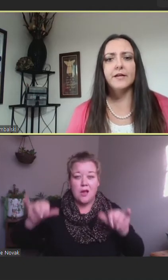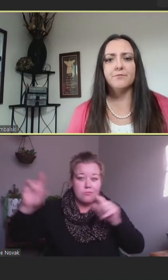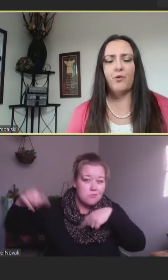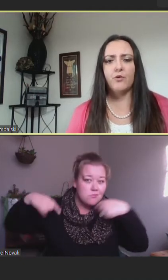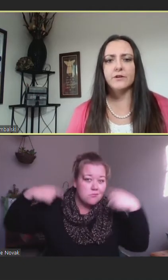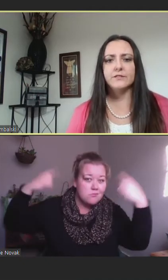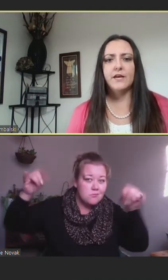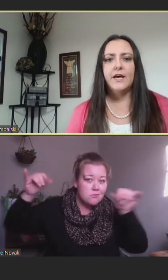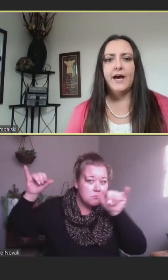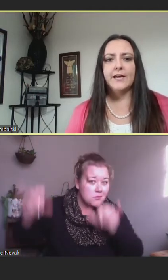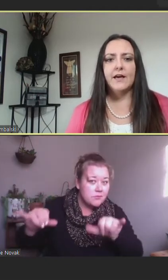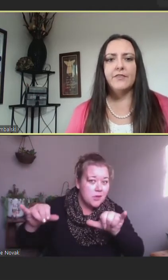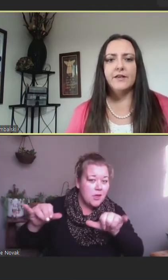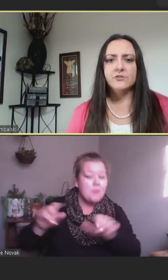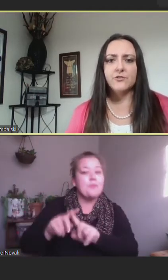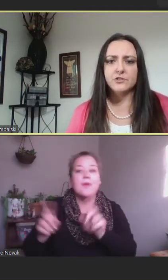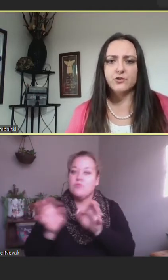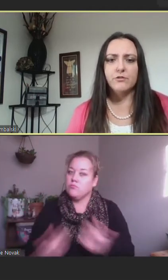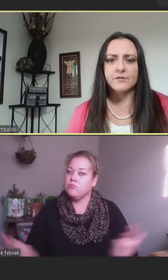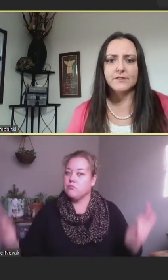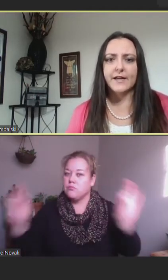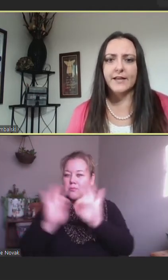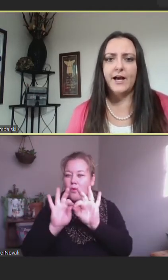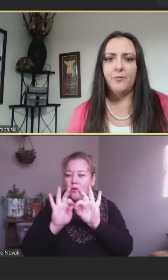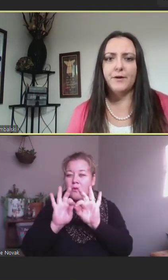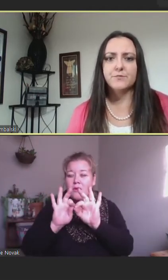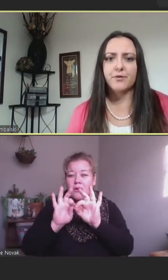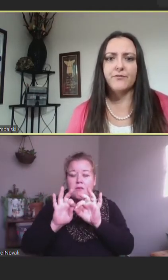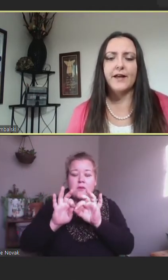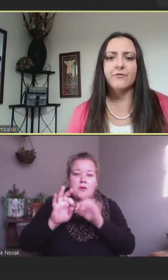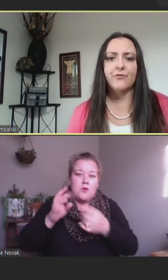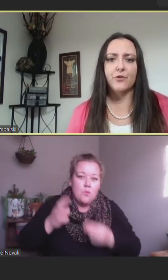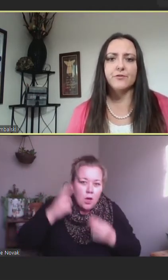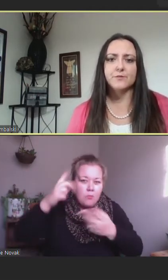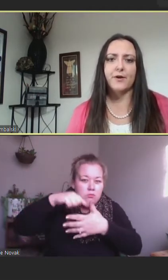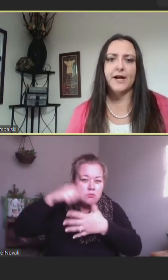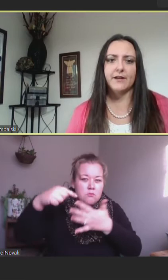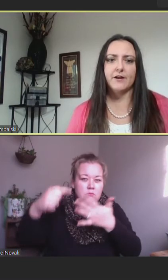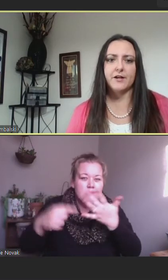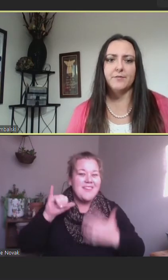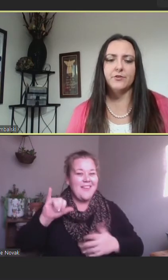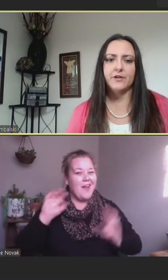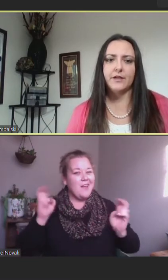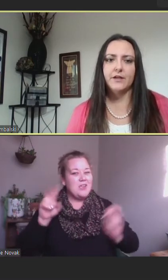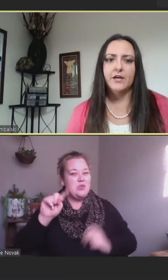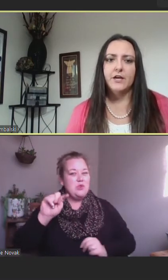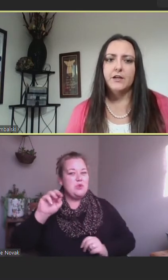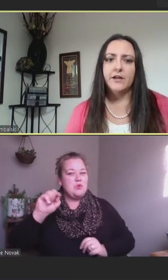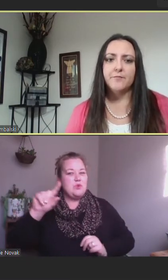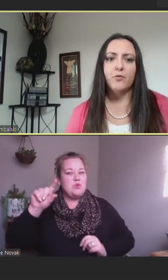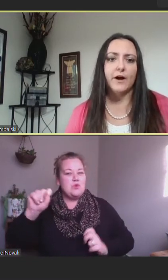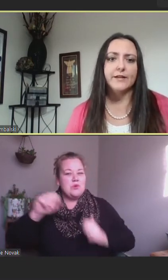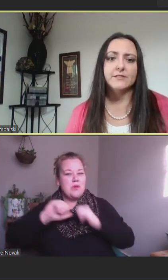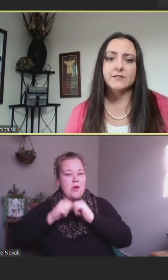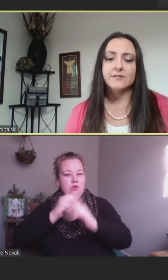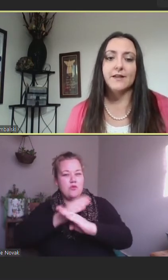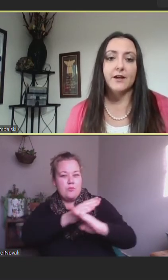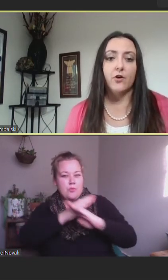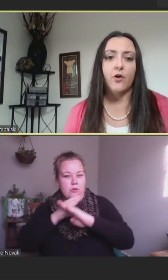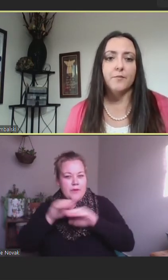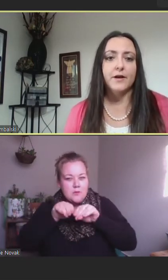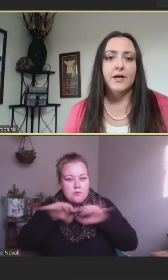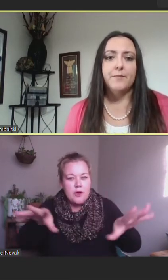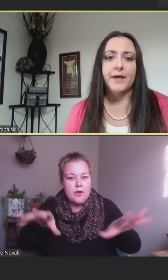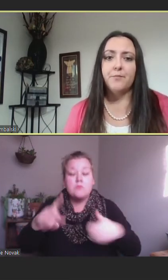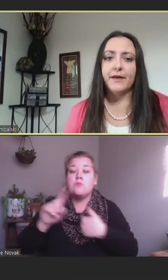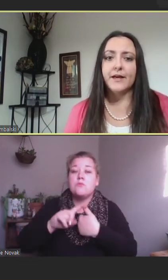very important. Again, these are the tools that can help us prevent further spread in our community. Number one is to stay